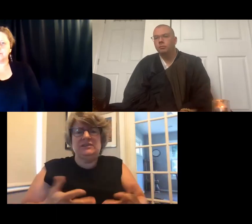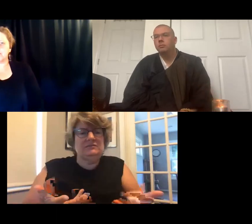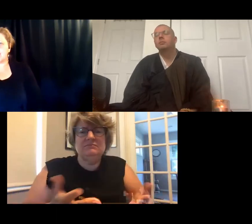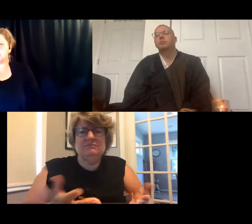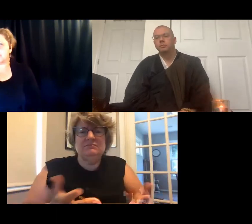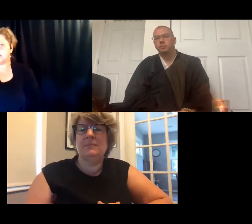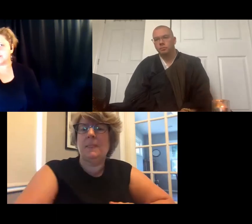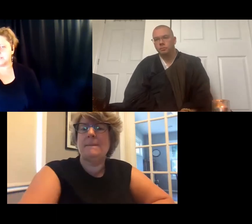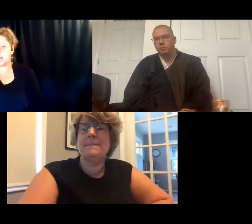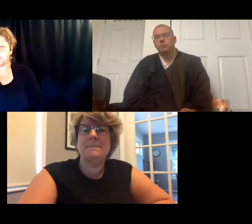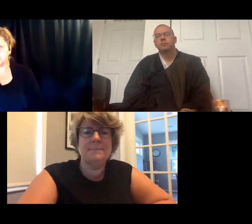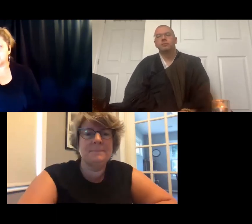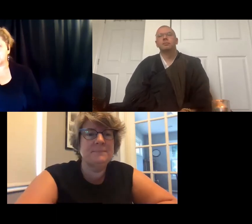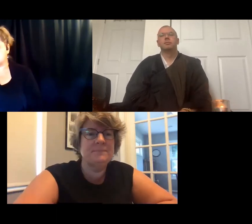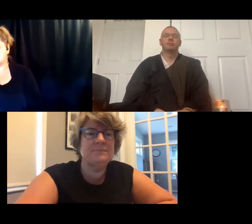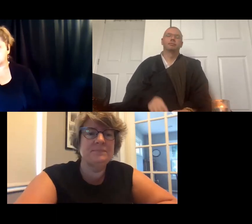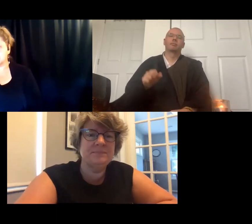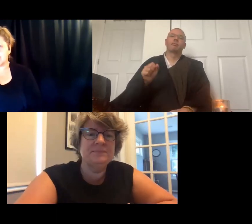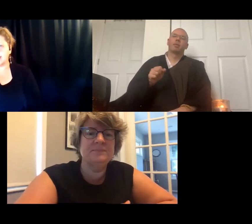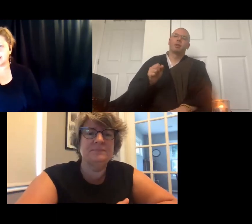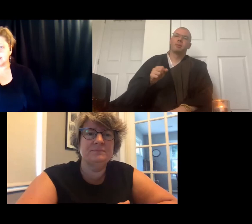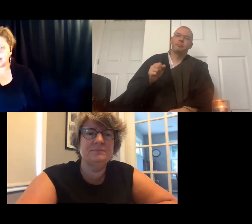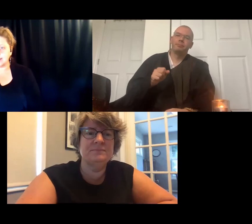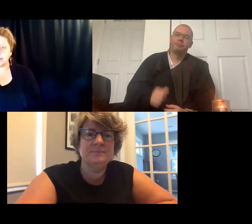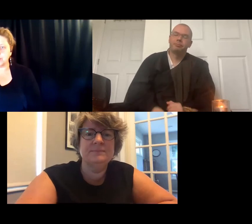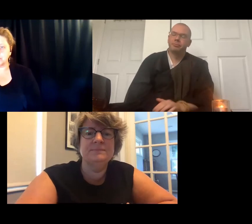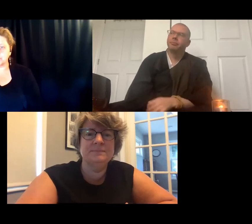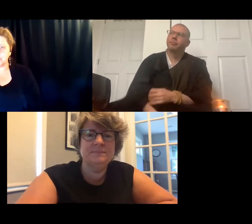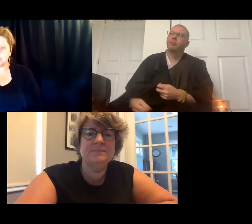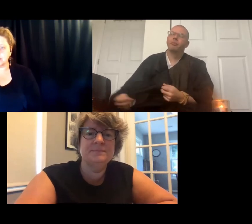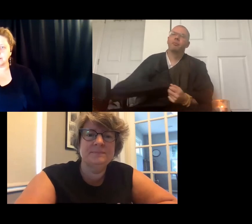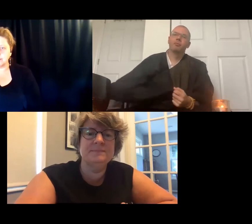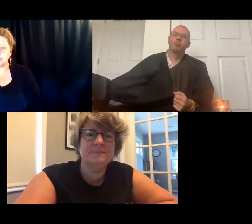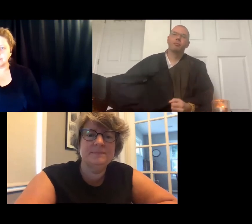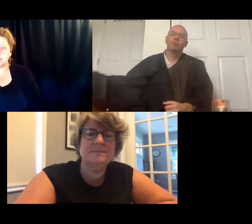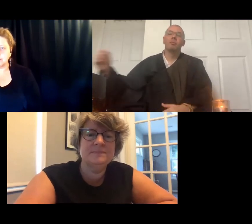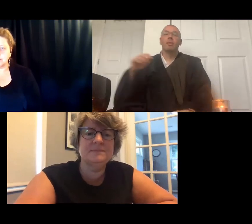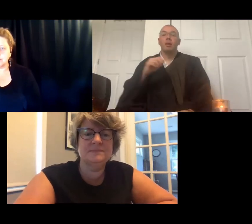do you find meditation helpful with conditions like anxiety or depression?